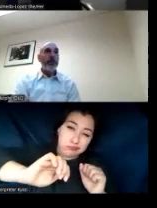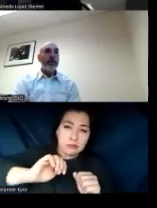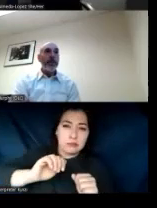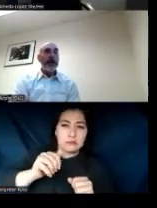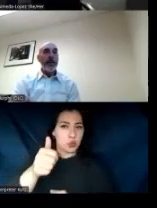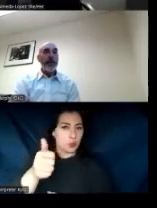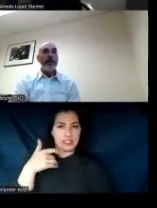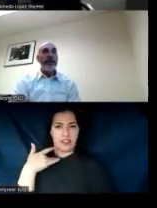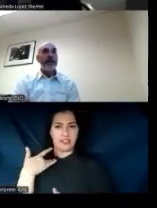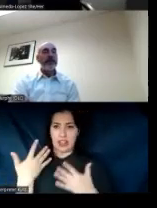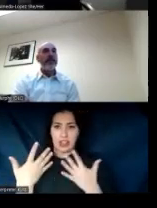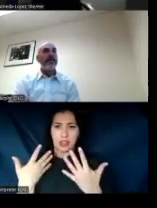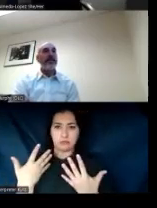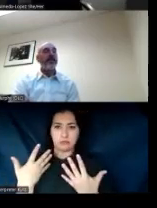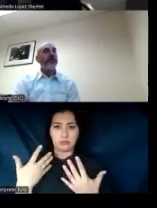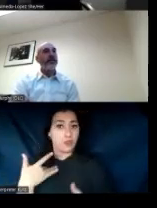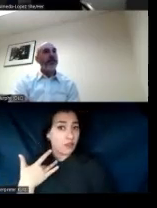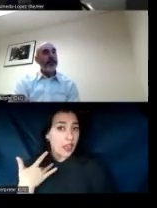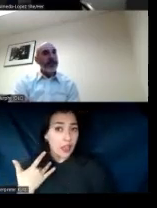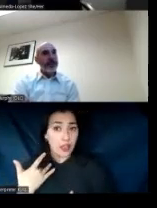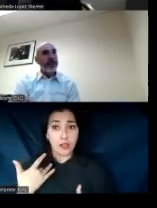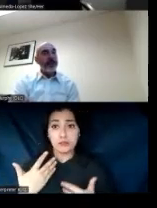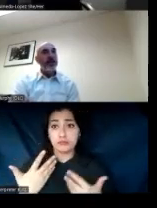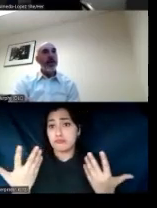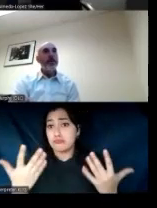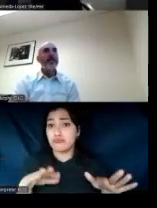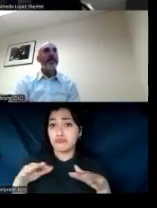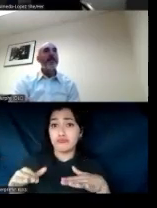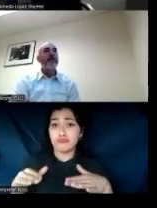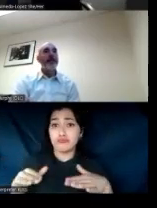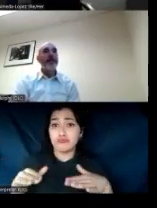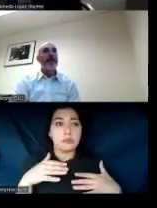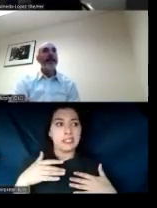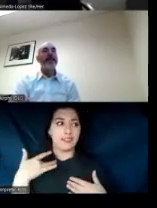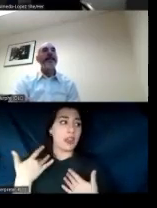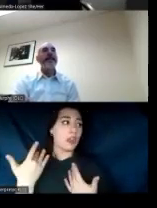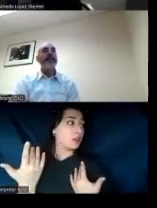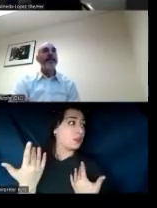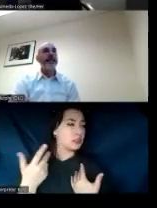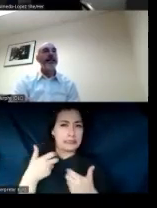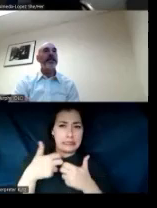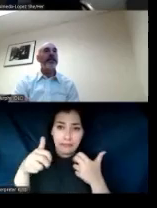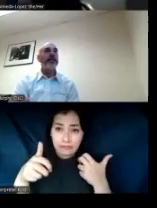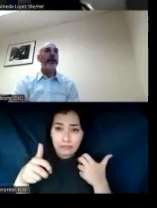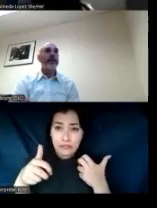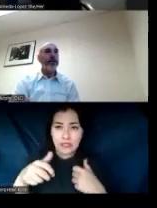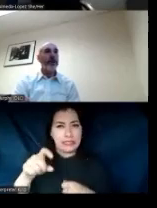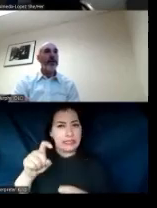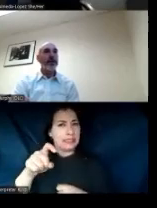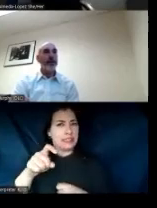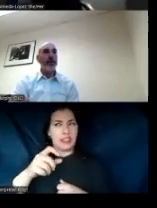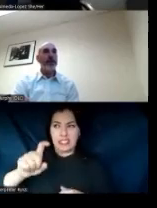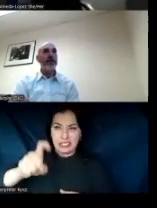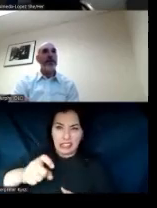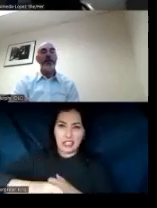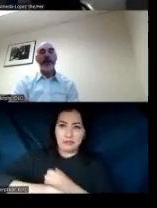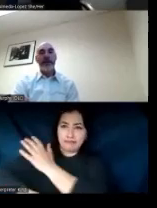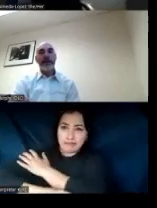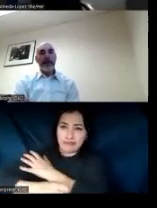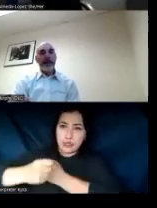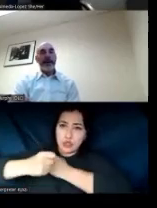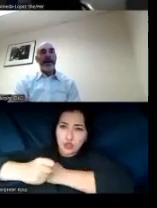to you? Was it difficult to open? Does it feel like it needs an excessive amount of force in order